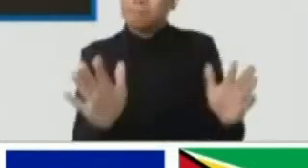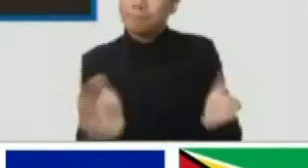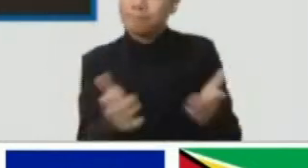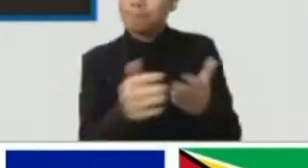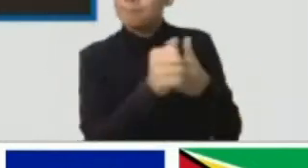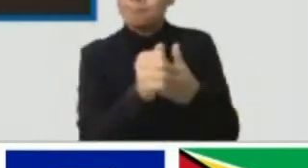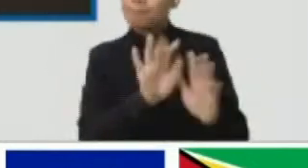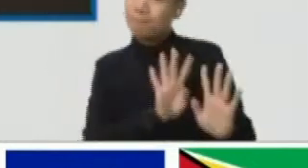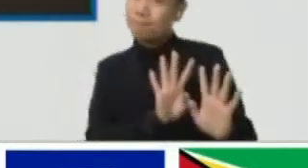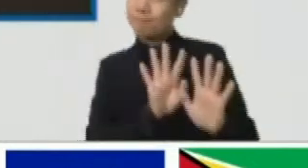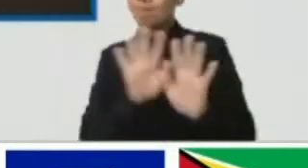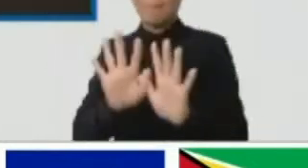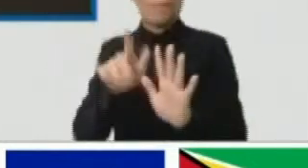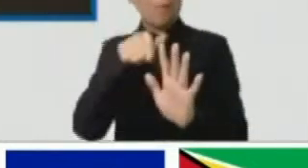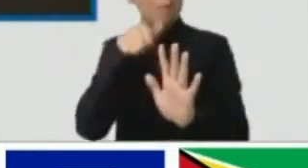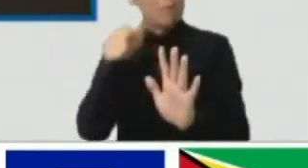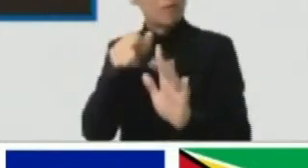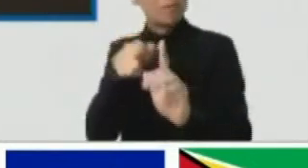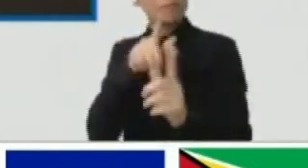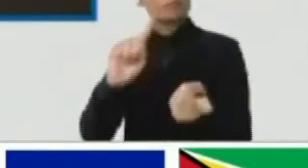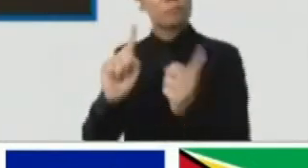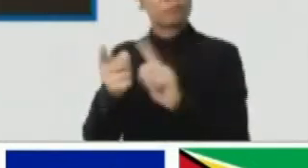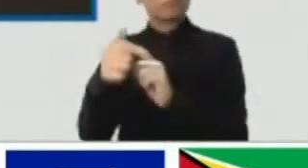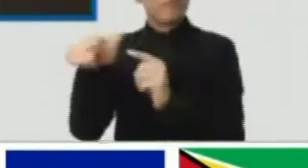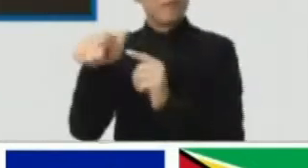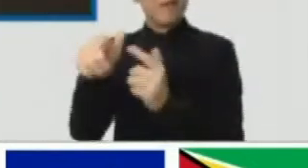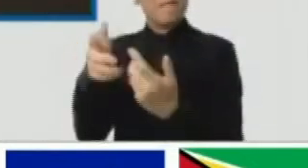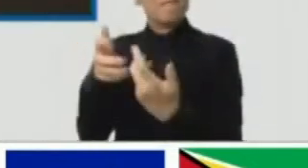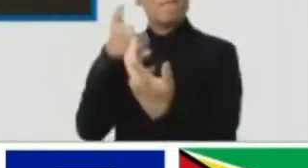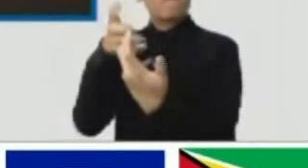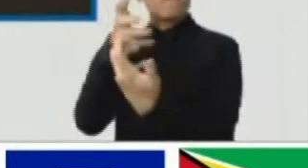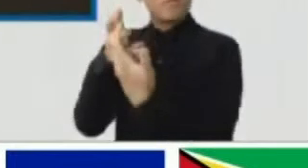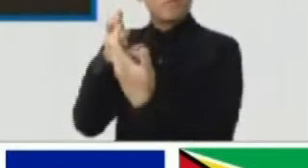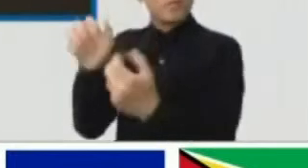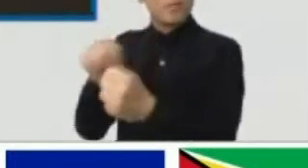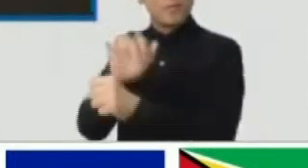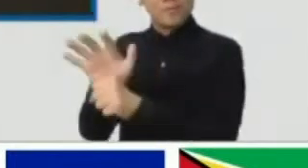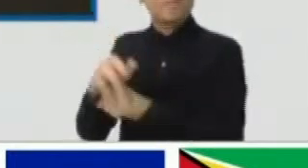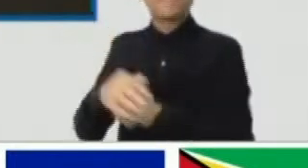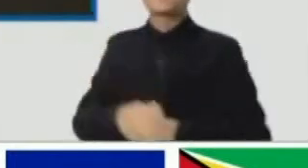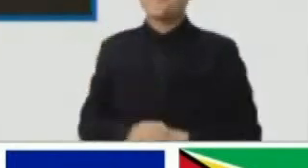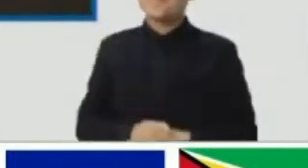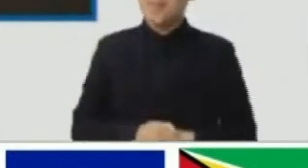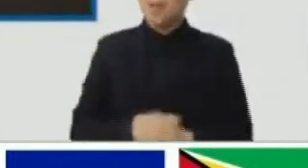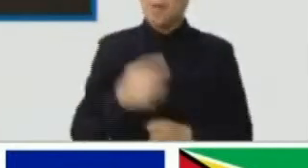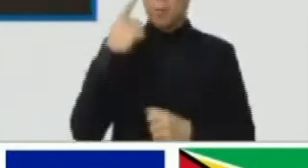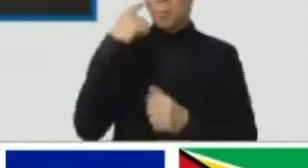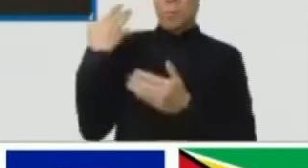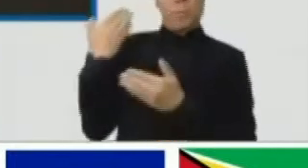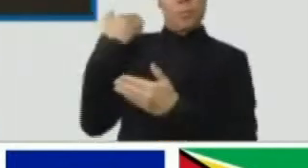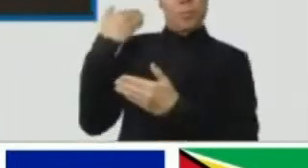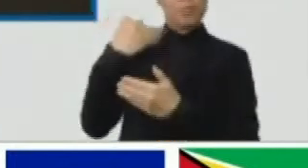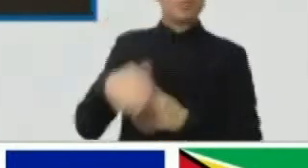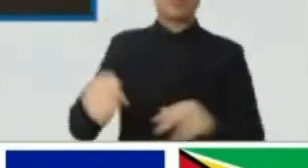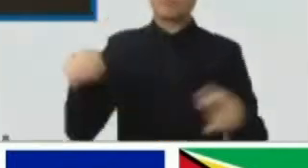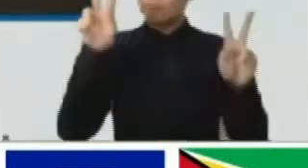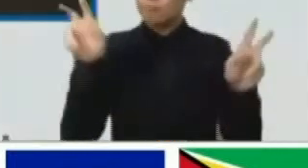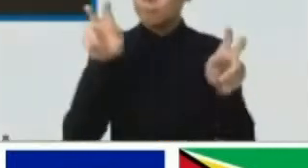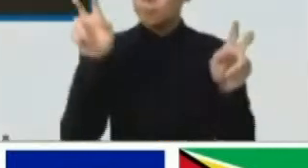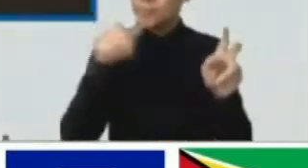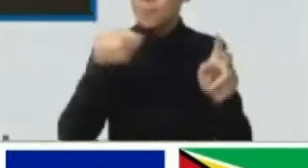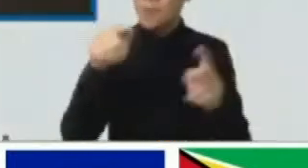pandemic. A famous man once said, "Youth combatants have been and was their best option for